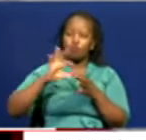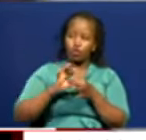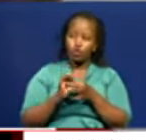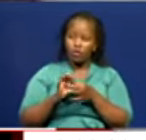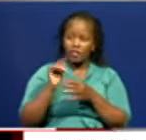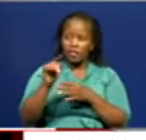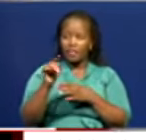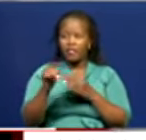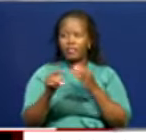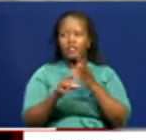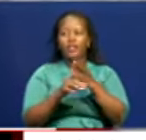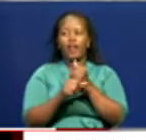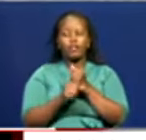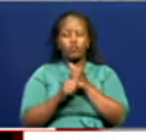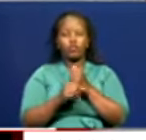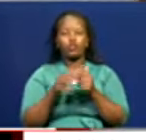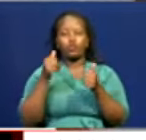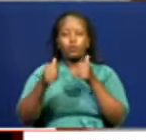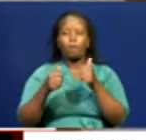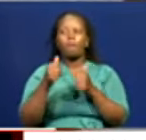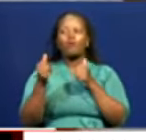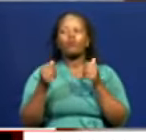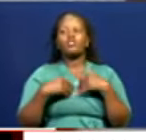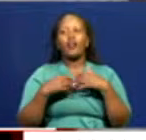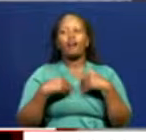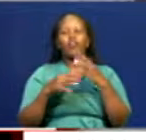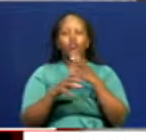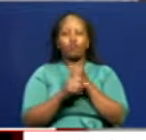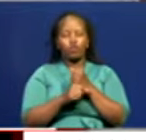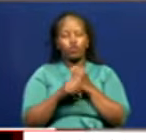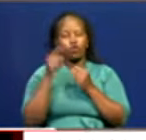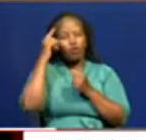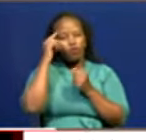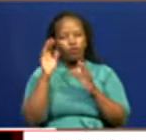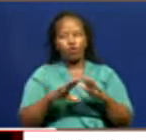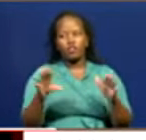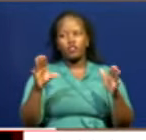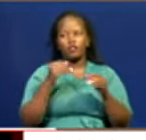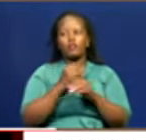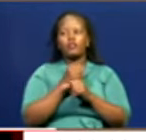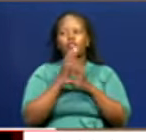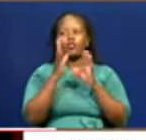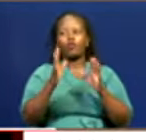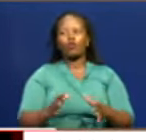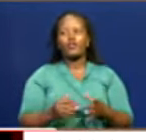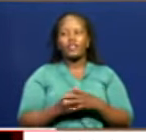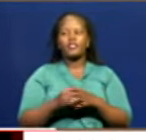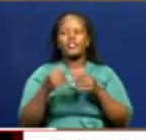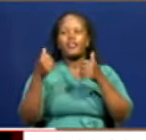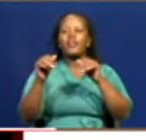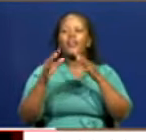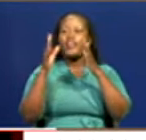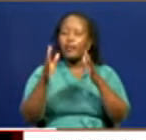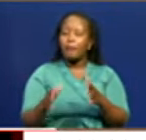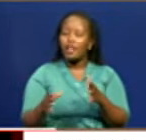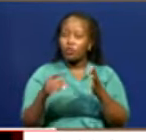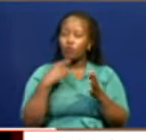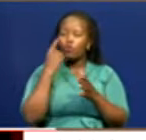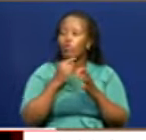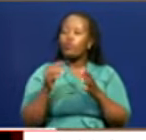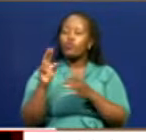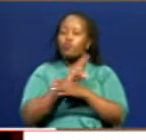ya association ambayo ni Association of Real Estate Stakeholders. Yule influencer yote atakayetumika hata nyang'anywa haki